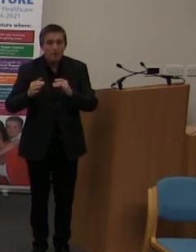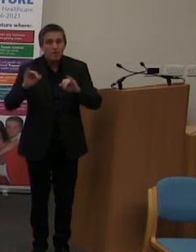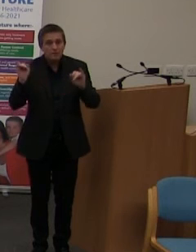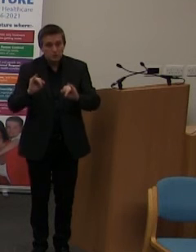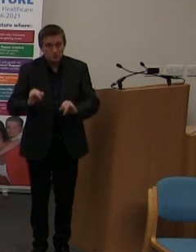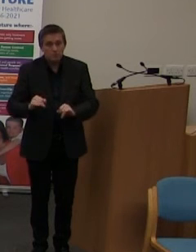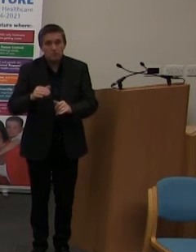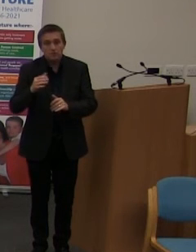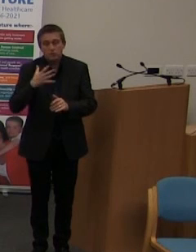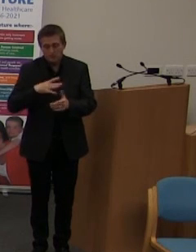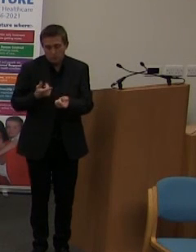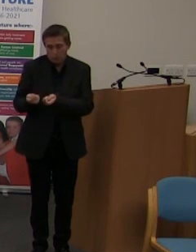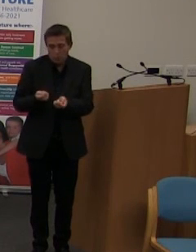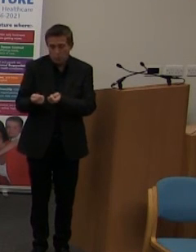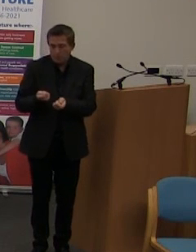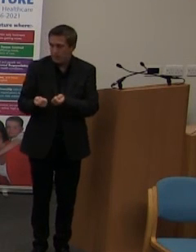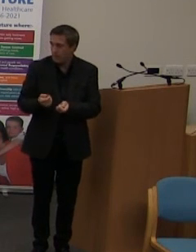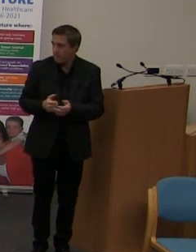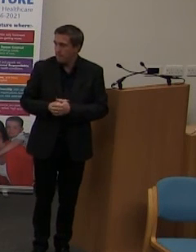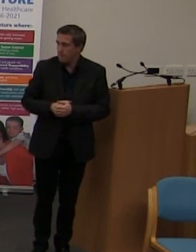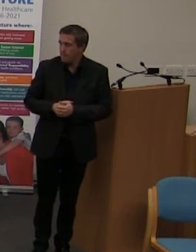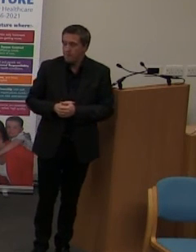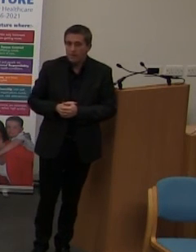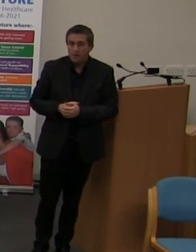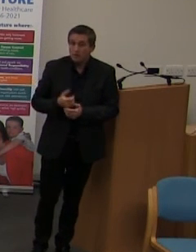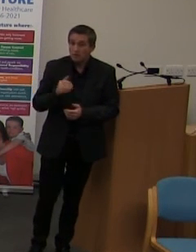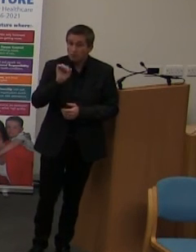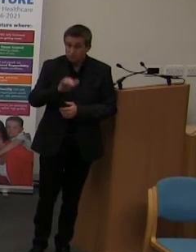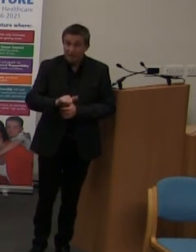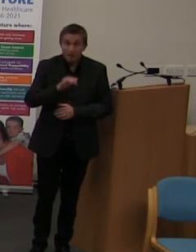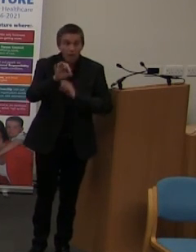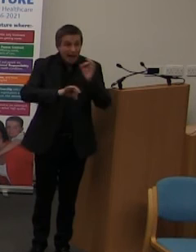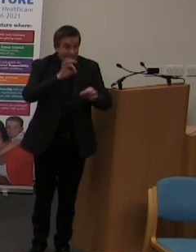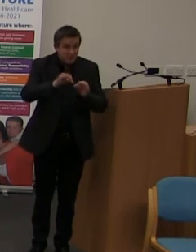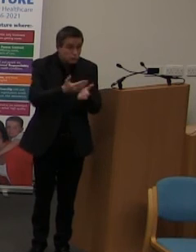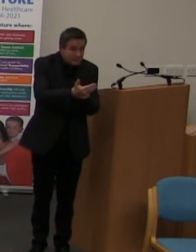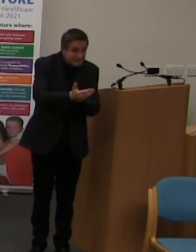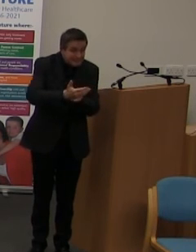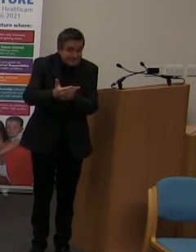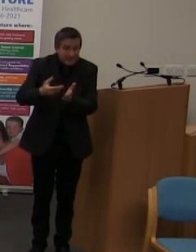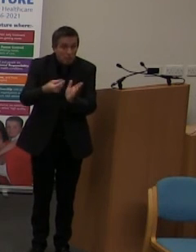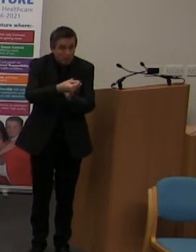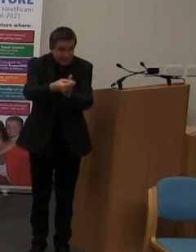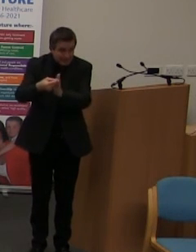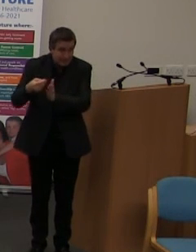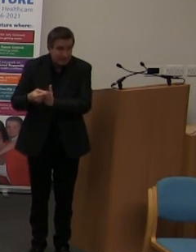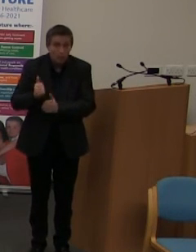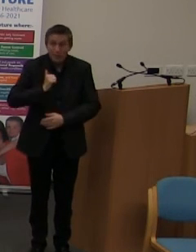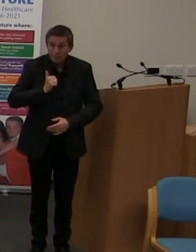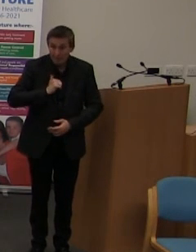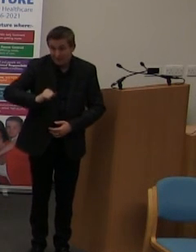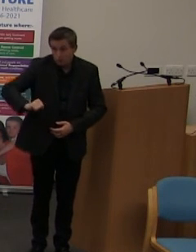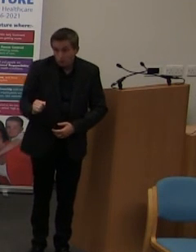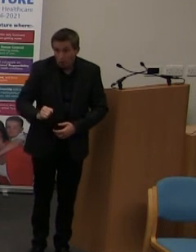to be coped with at the moment. So what we're asking is very tough of public services, and what we expect, I think, as a country